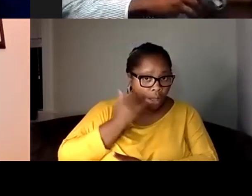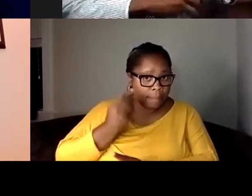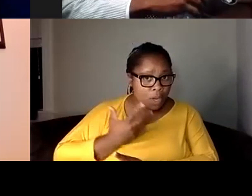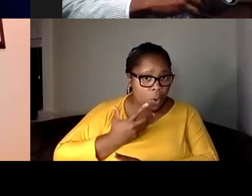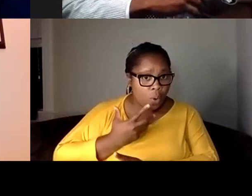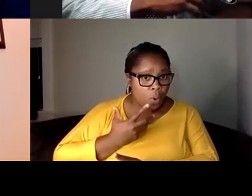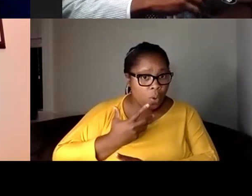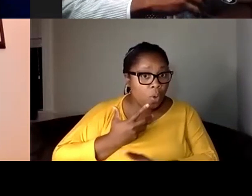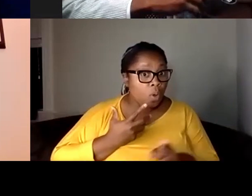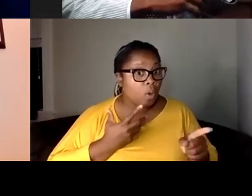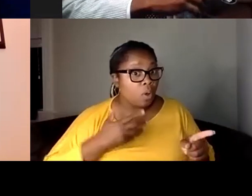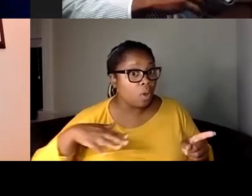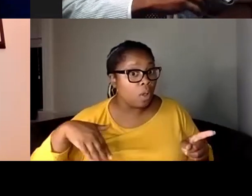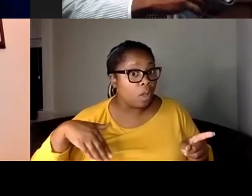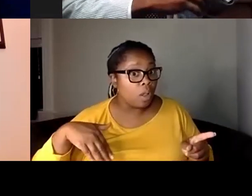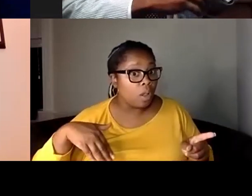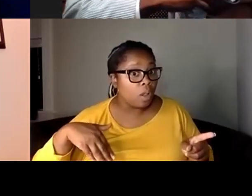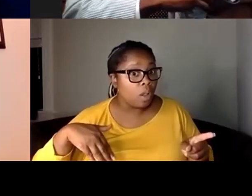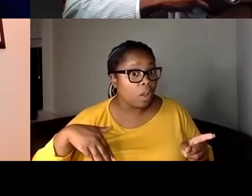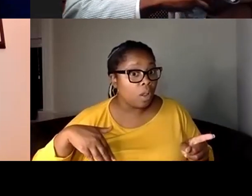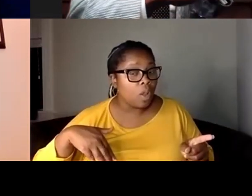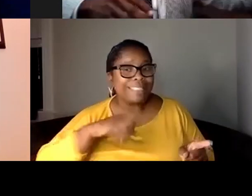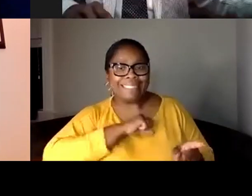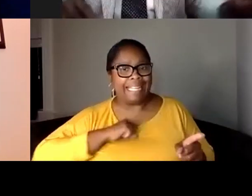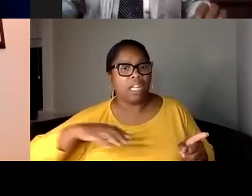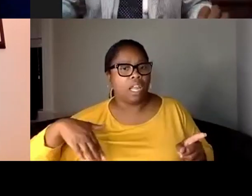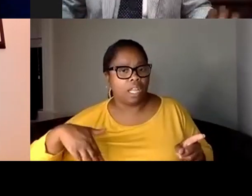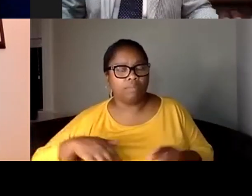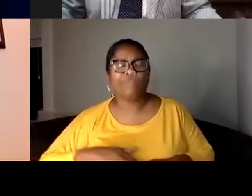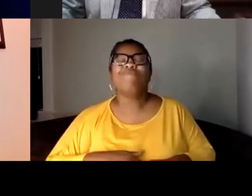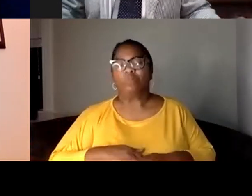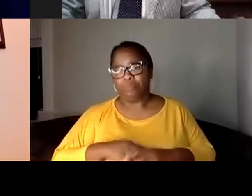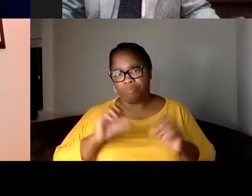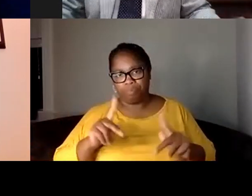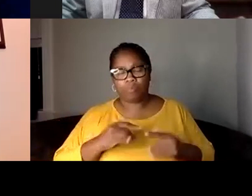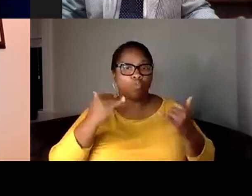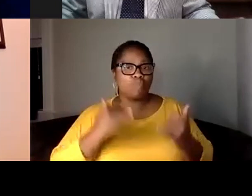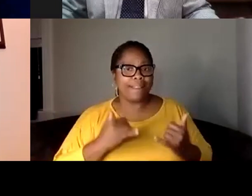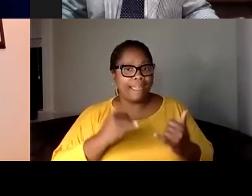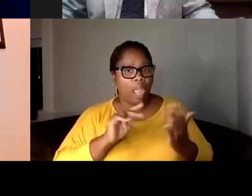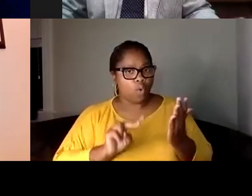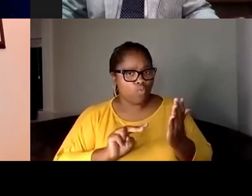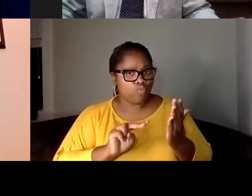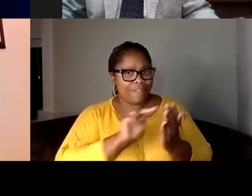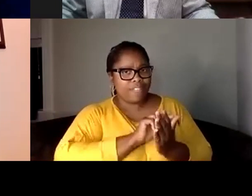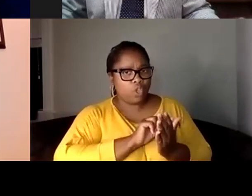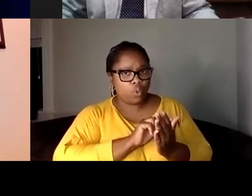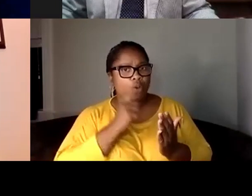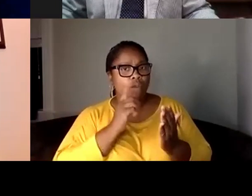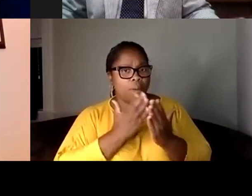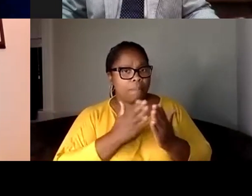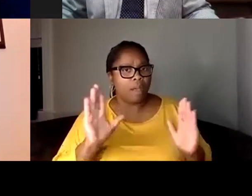passed. It hasn't. Not passed in the Senate yet. Right now it's under review in the Public